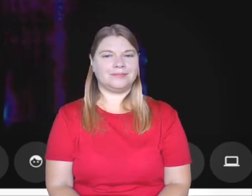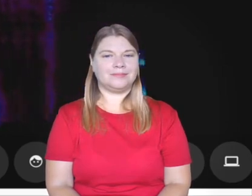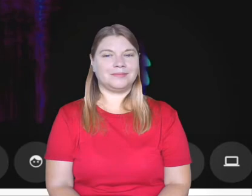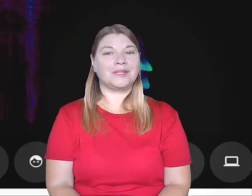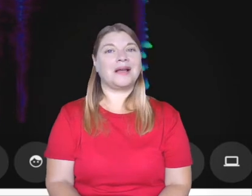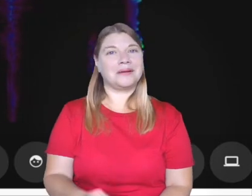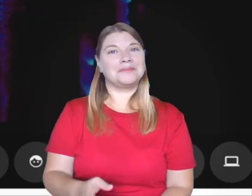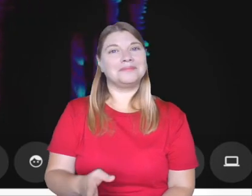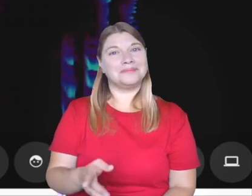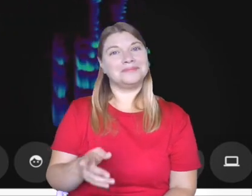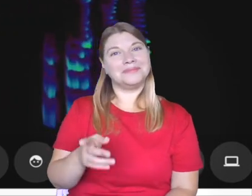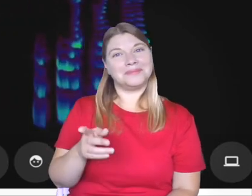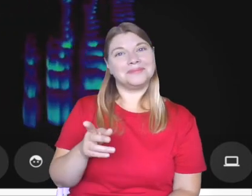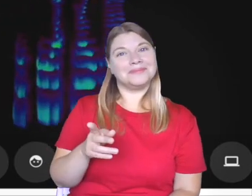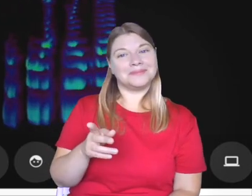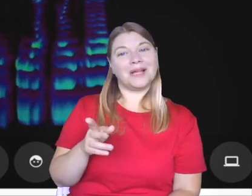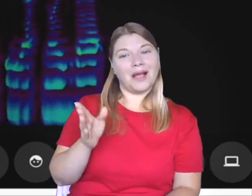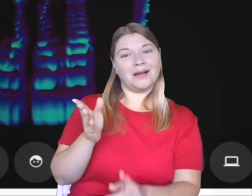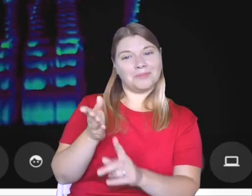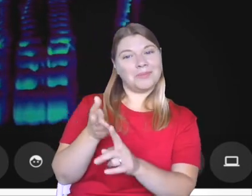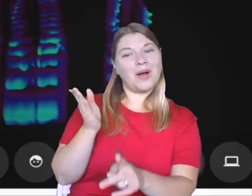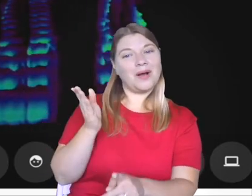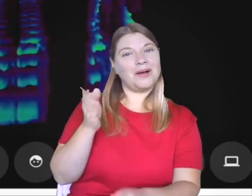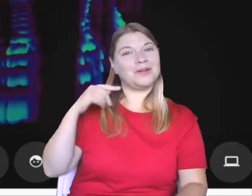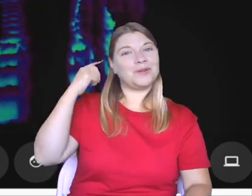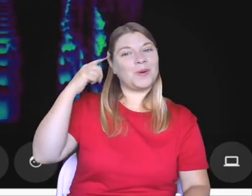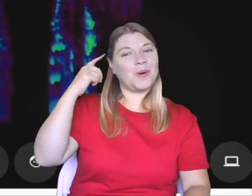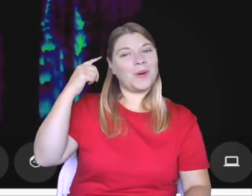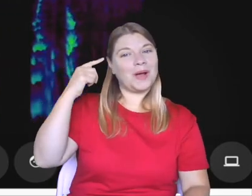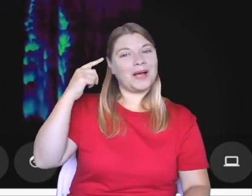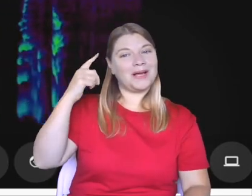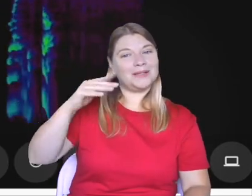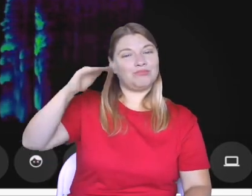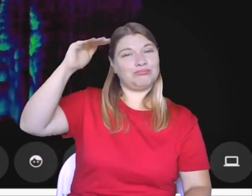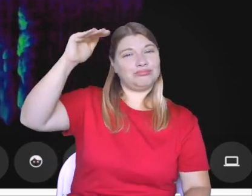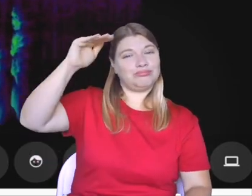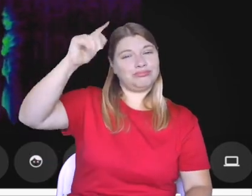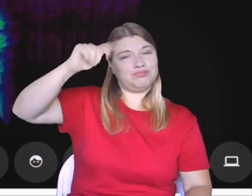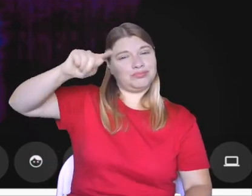Can you see that noise there? It's right at the top.